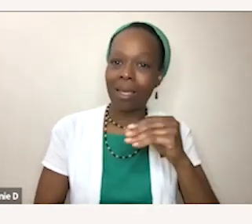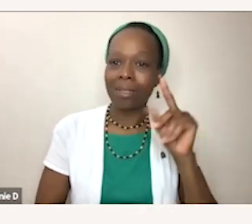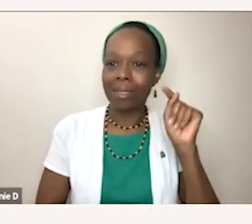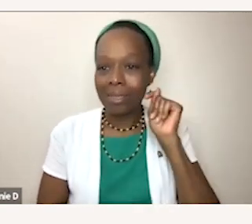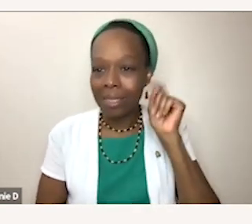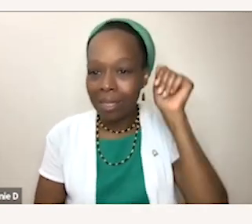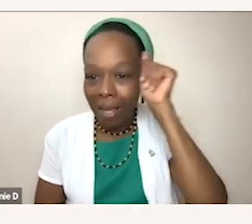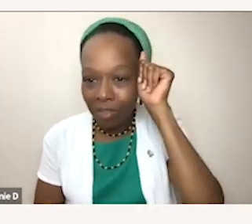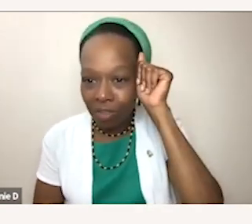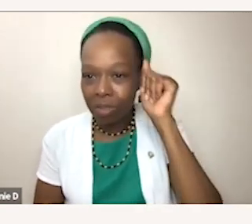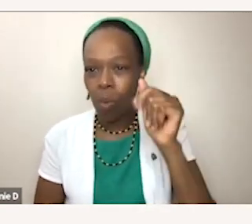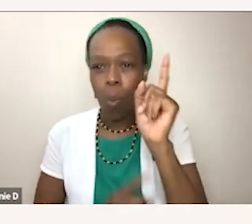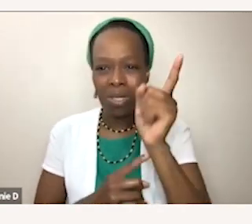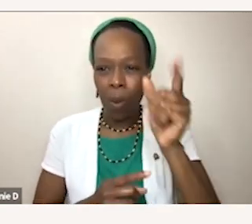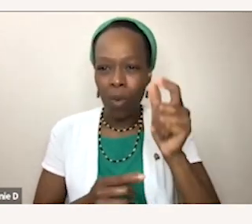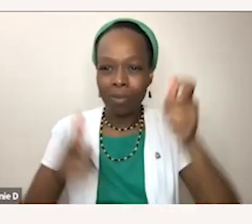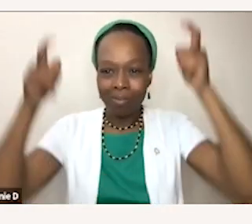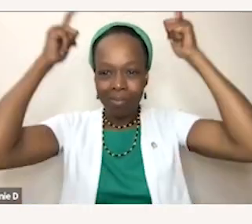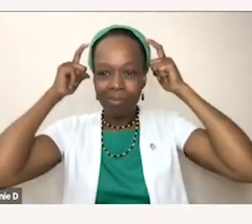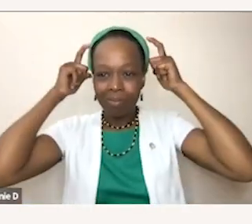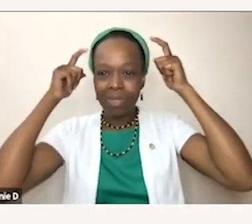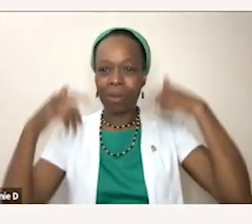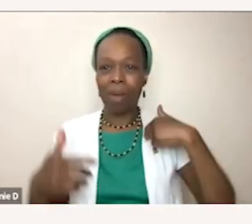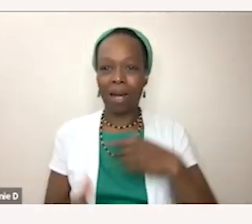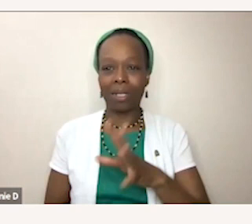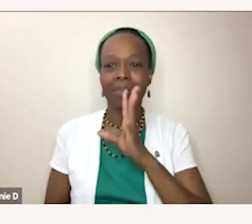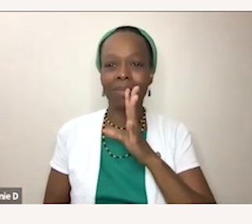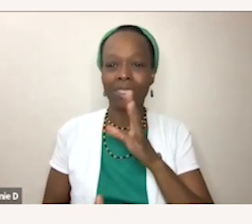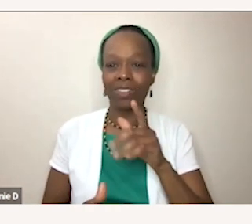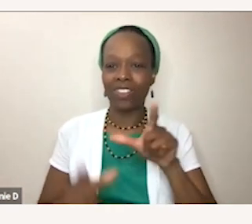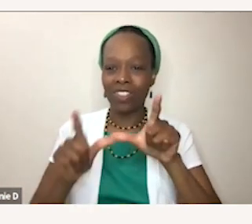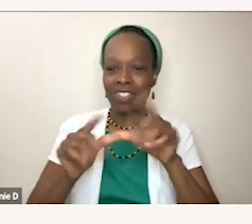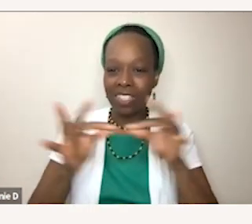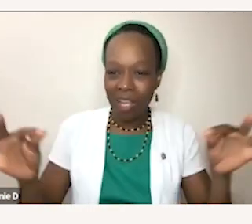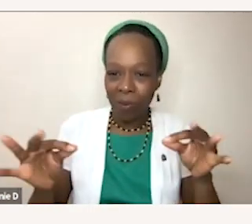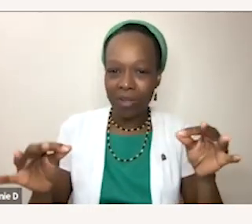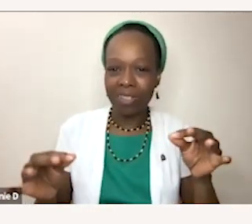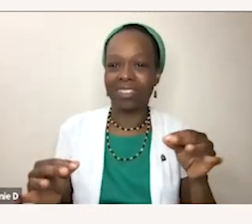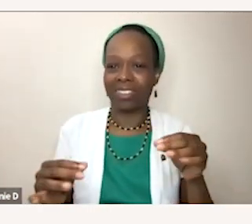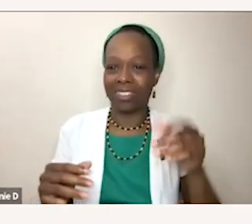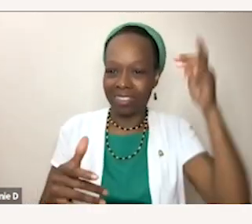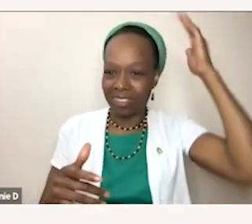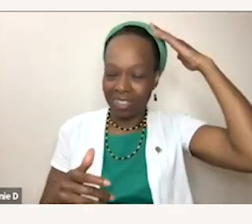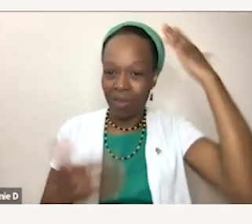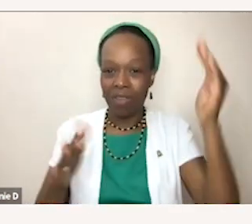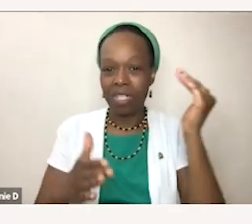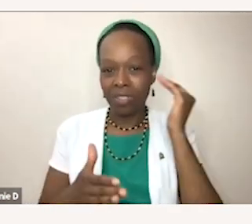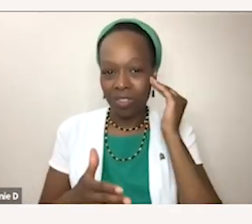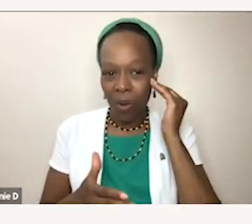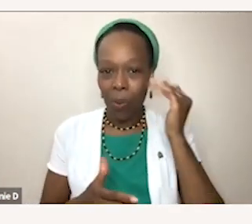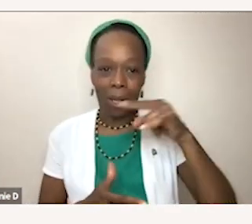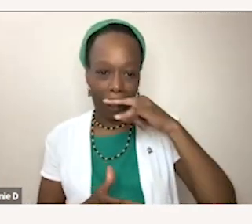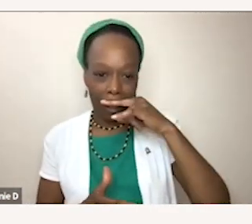pathologist hat for just like one quick second, we know that they acquire and use language that they